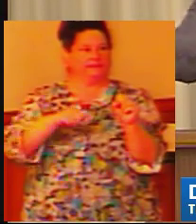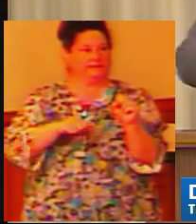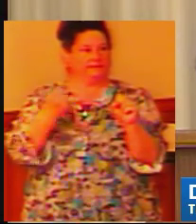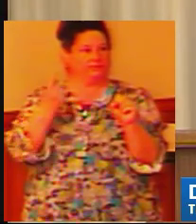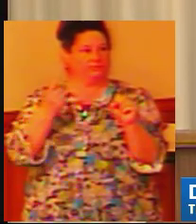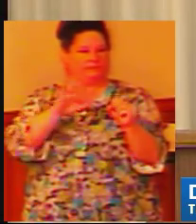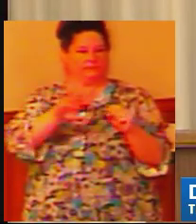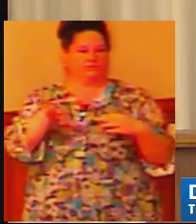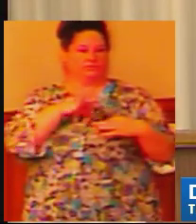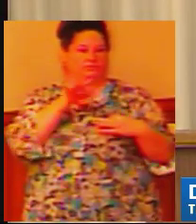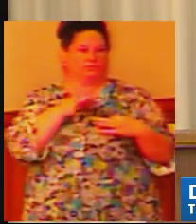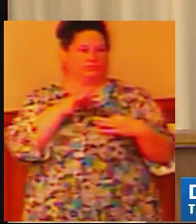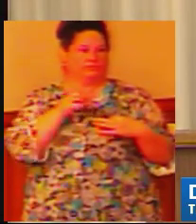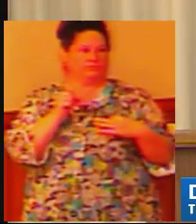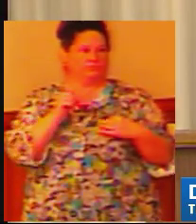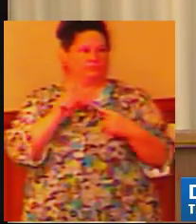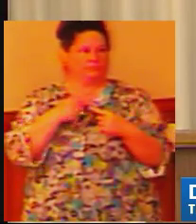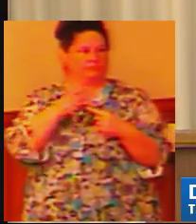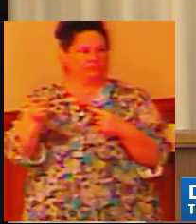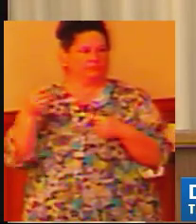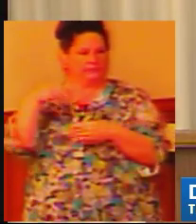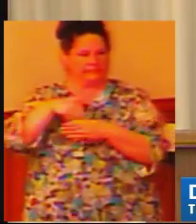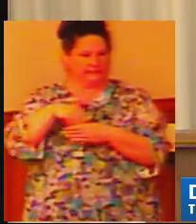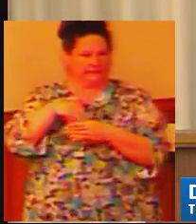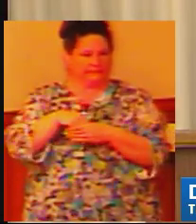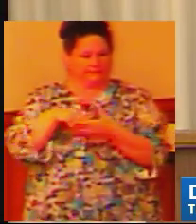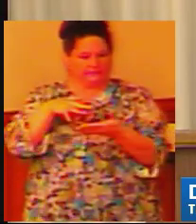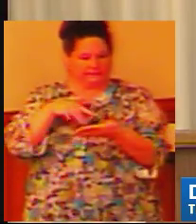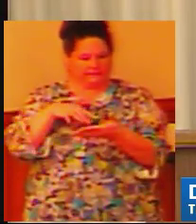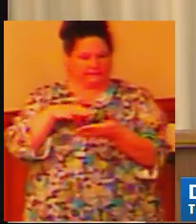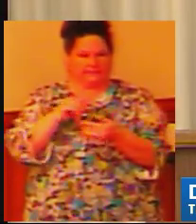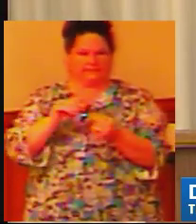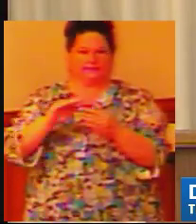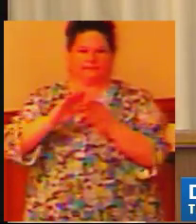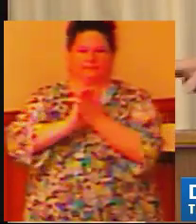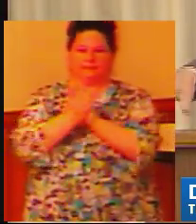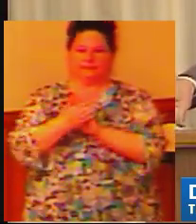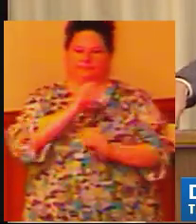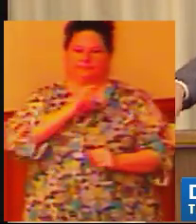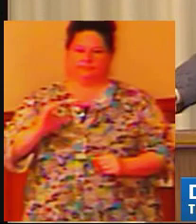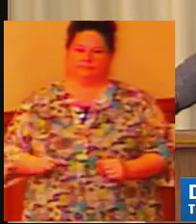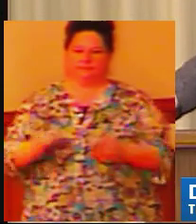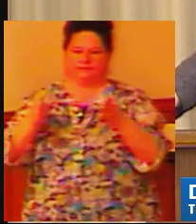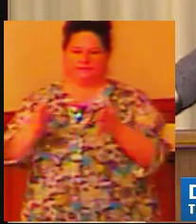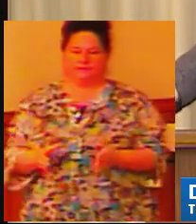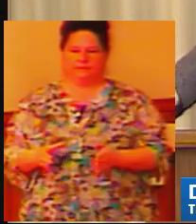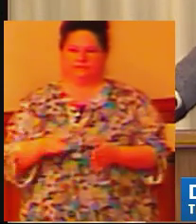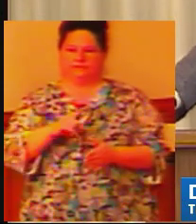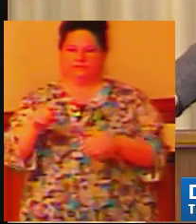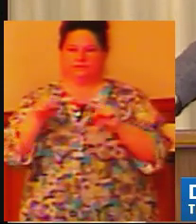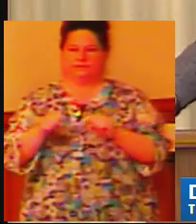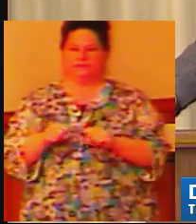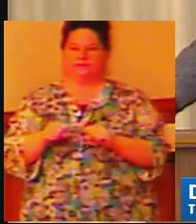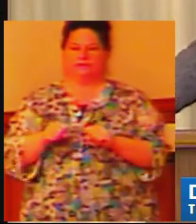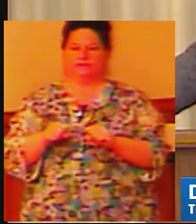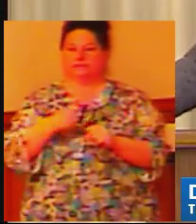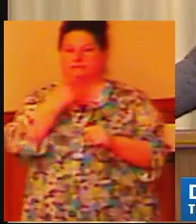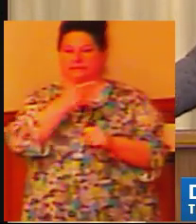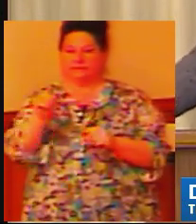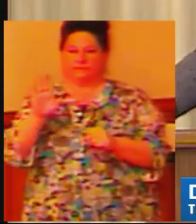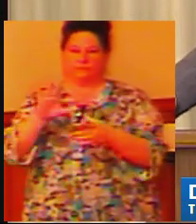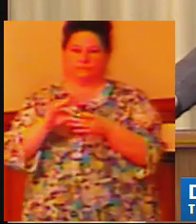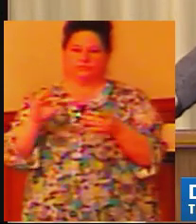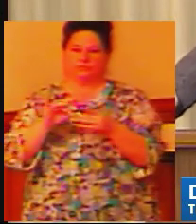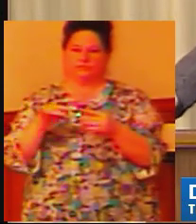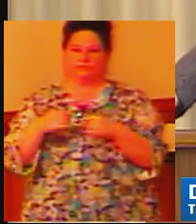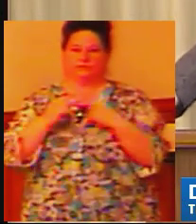anyone's souls. So once you get into it and become a Christian, you can also then tell your story